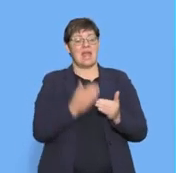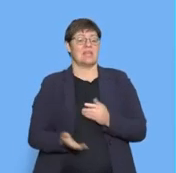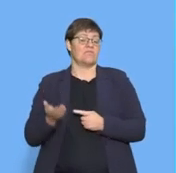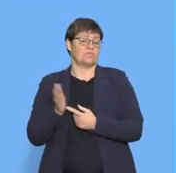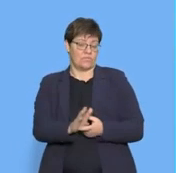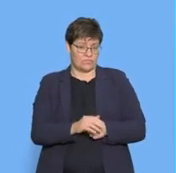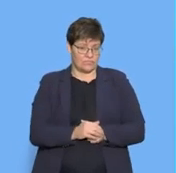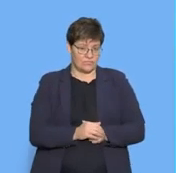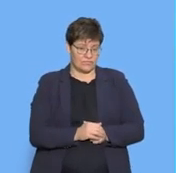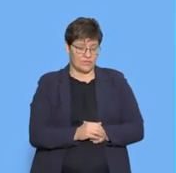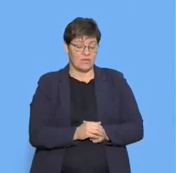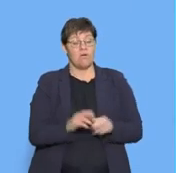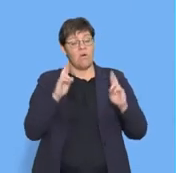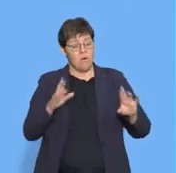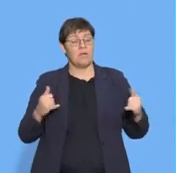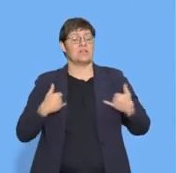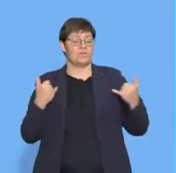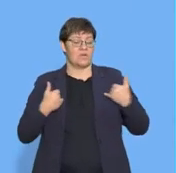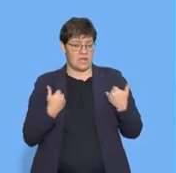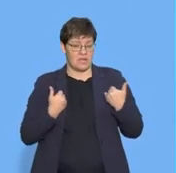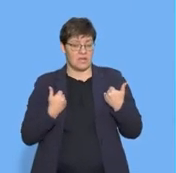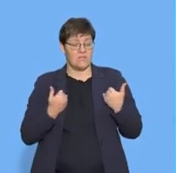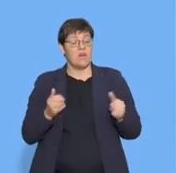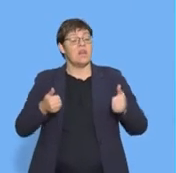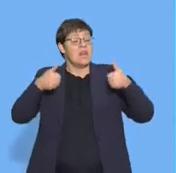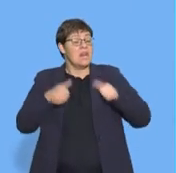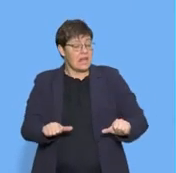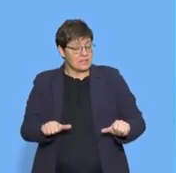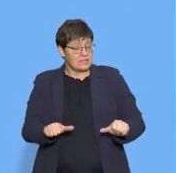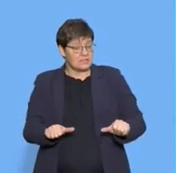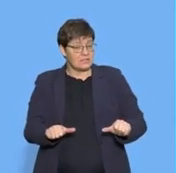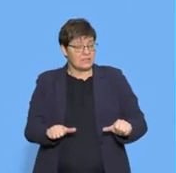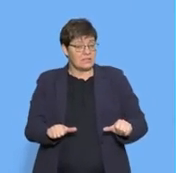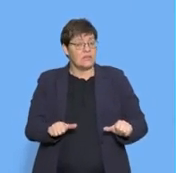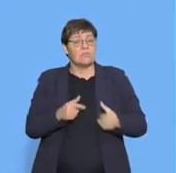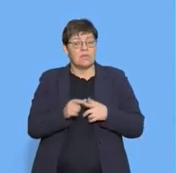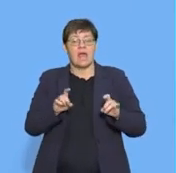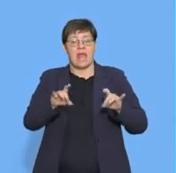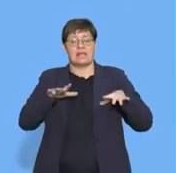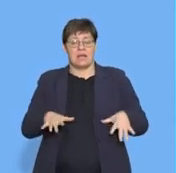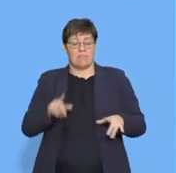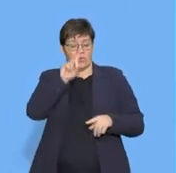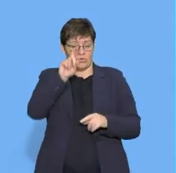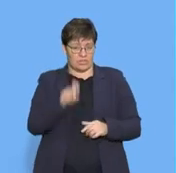Okay, so that brings us to the end of this session. I hope you enjoyed it because the next session we're going to